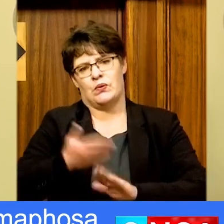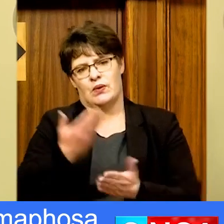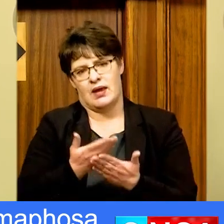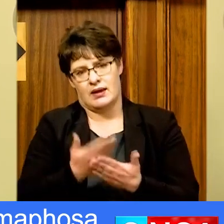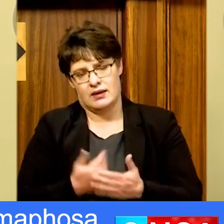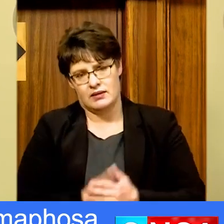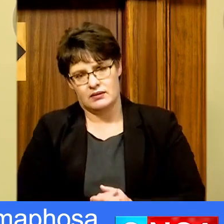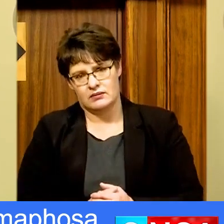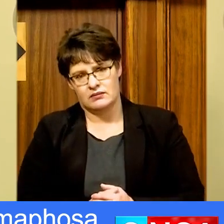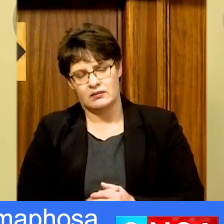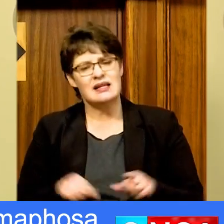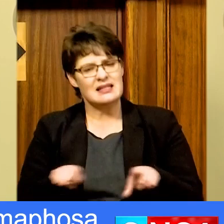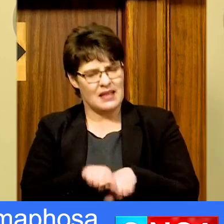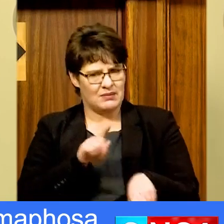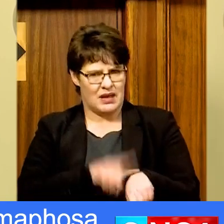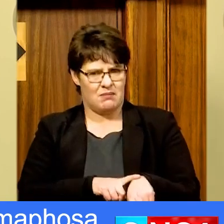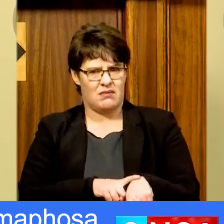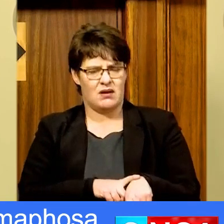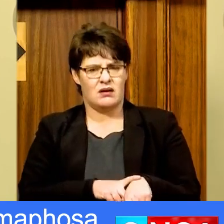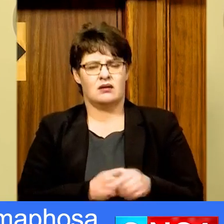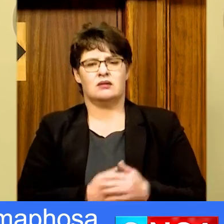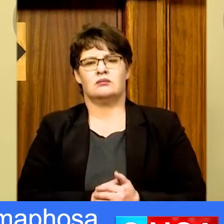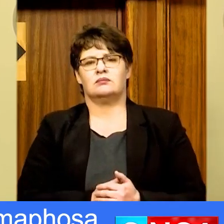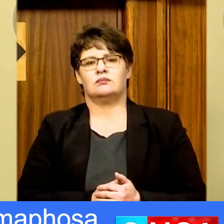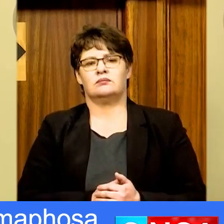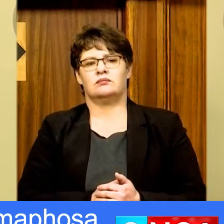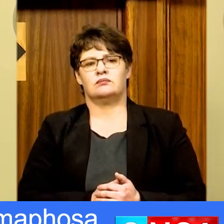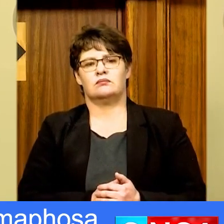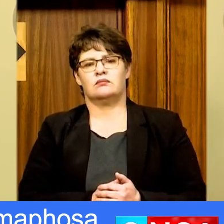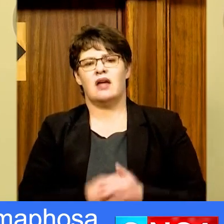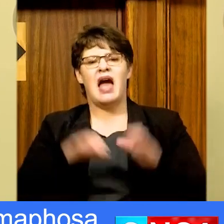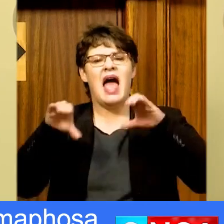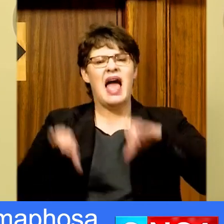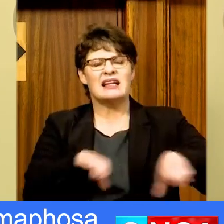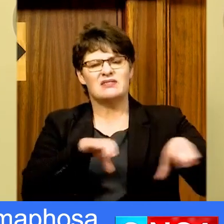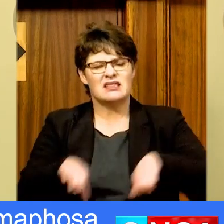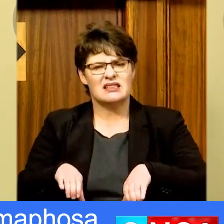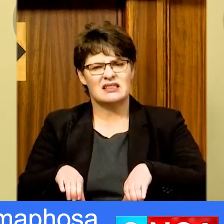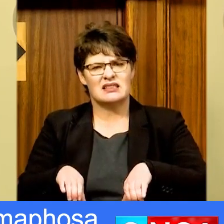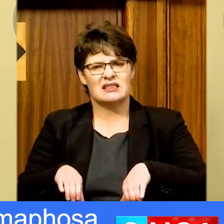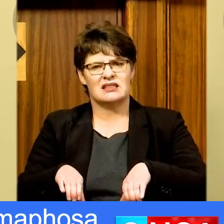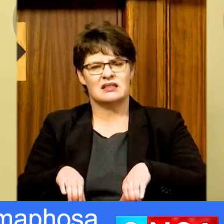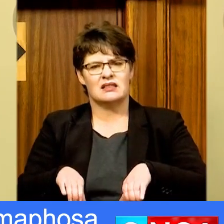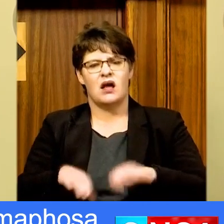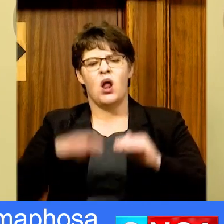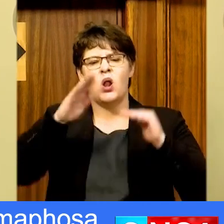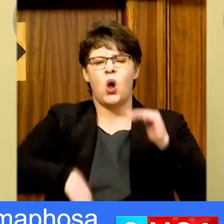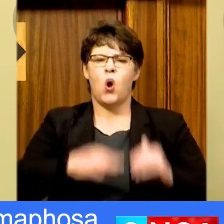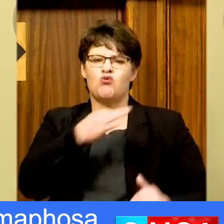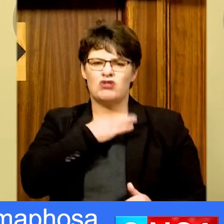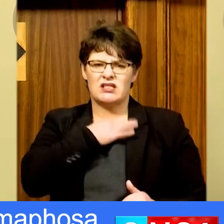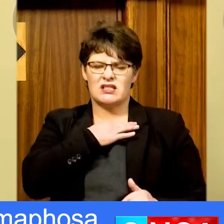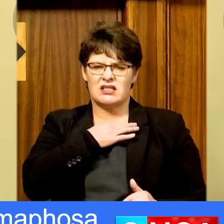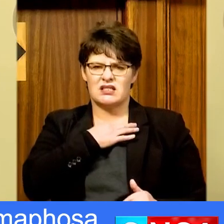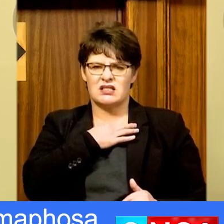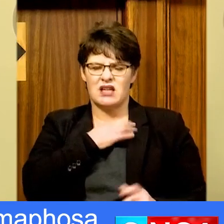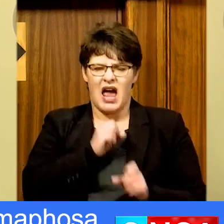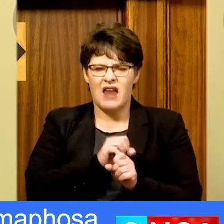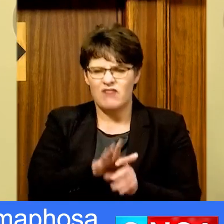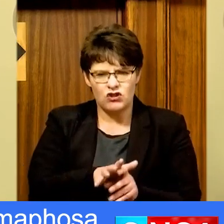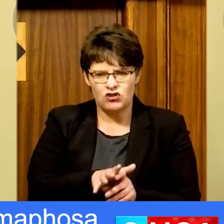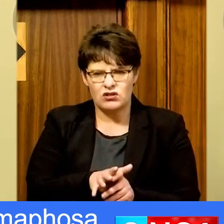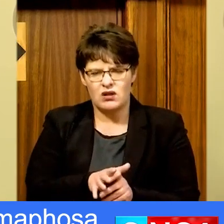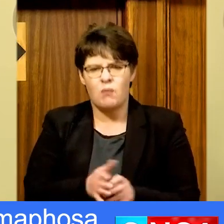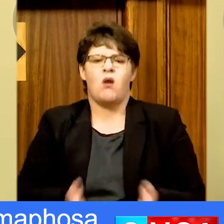have decided to on activities that pose a lower risk of